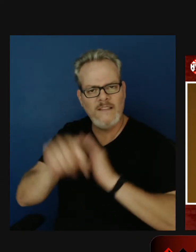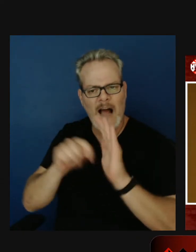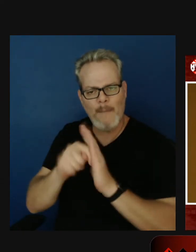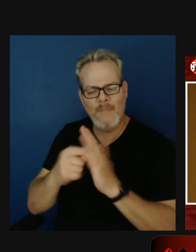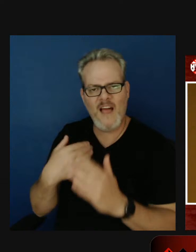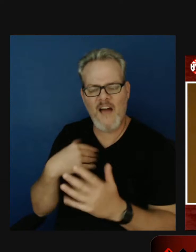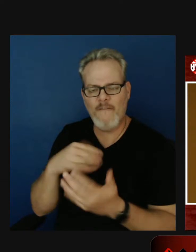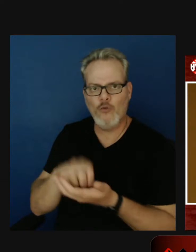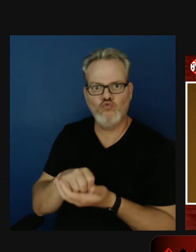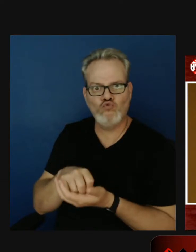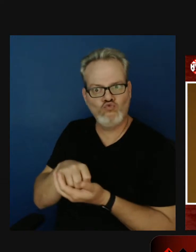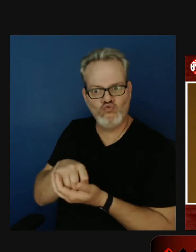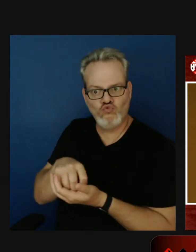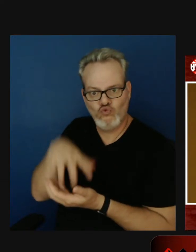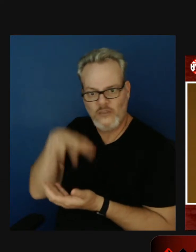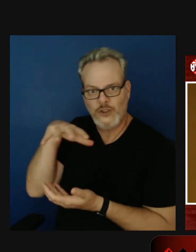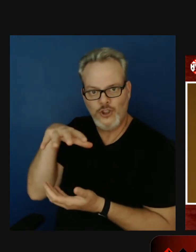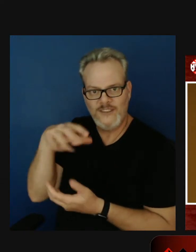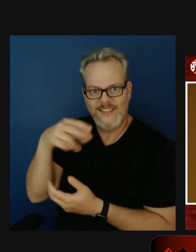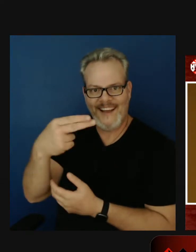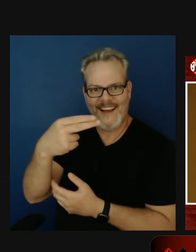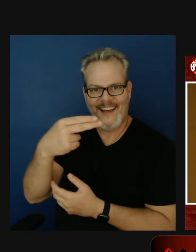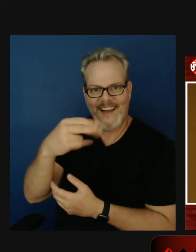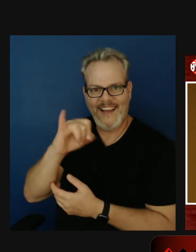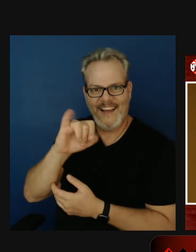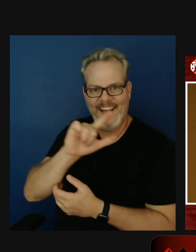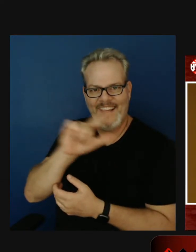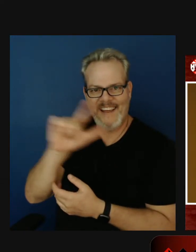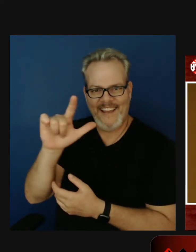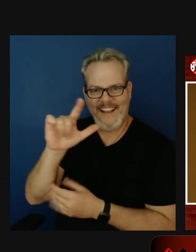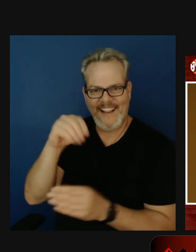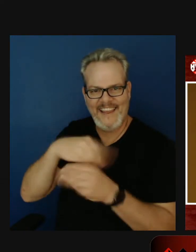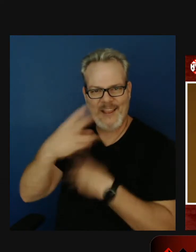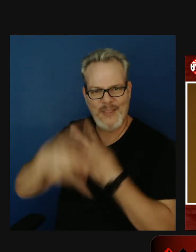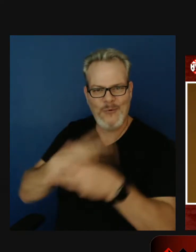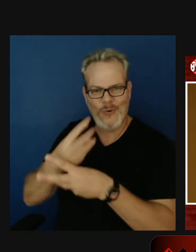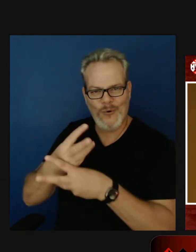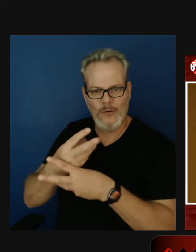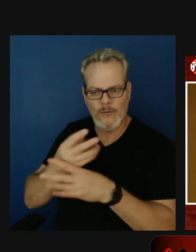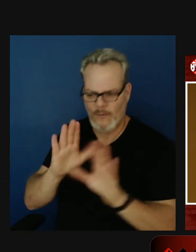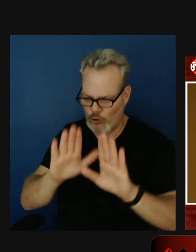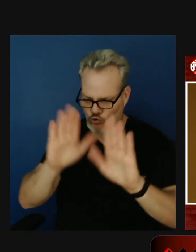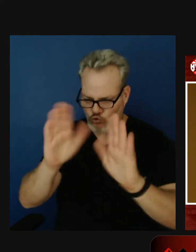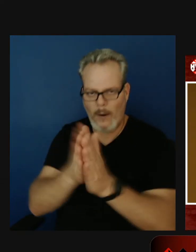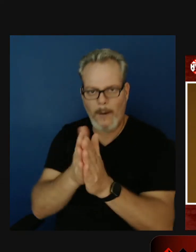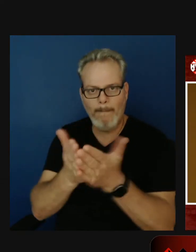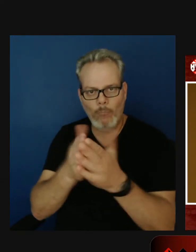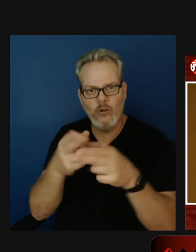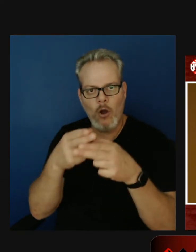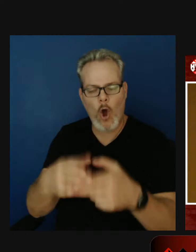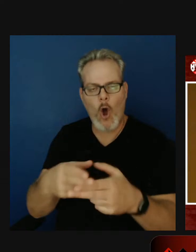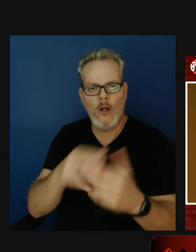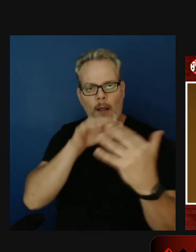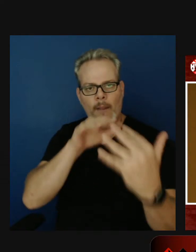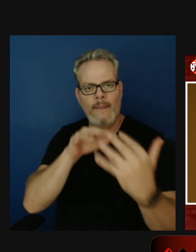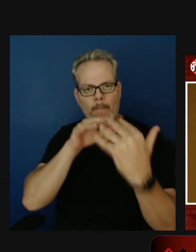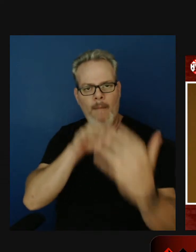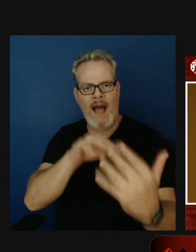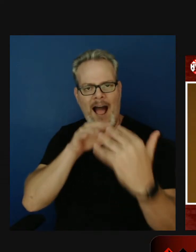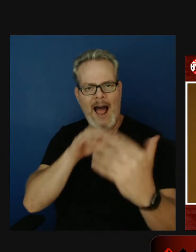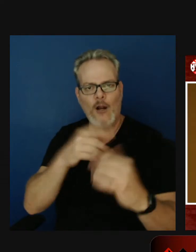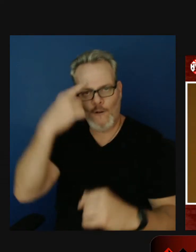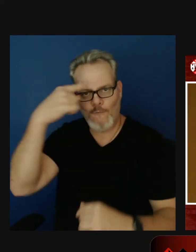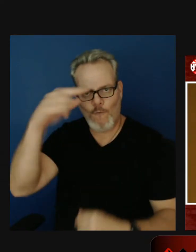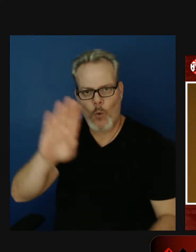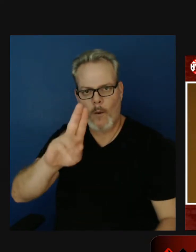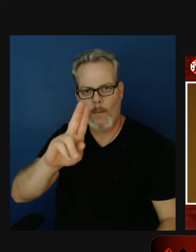richest hill in the world. In fact, there's a great book on that called The Battle for Butte, where miners would